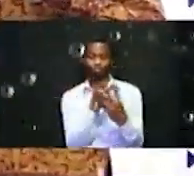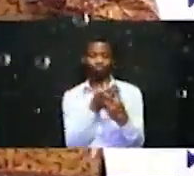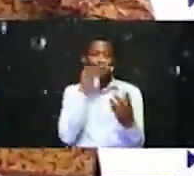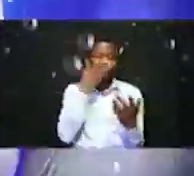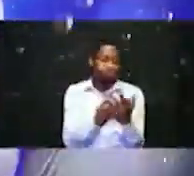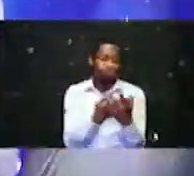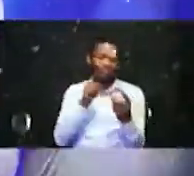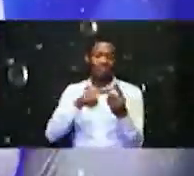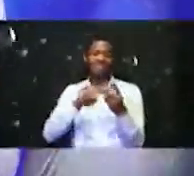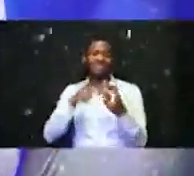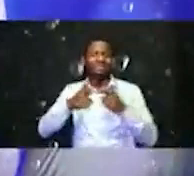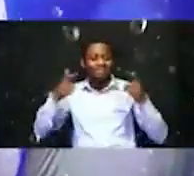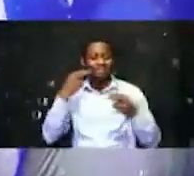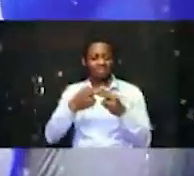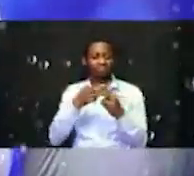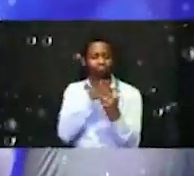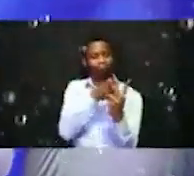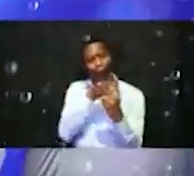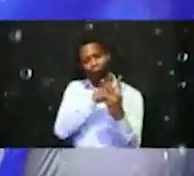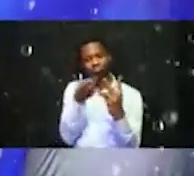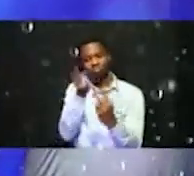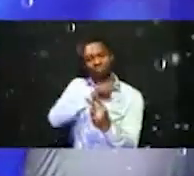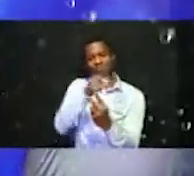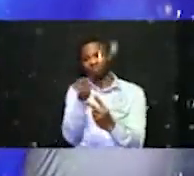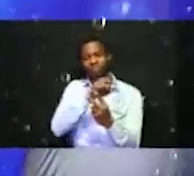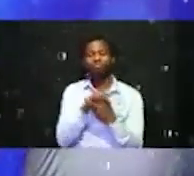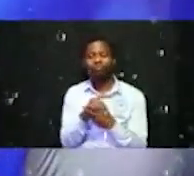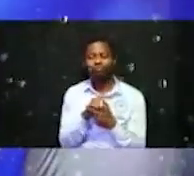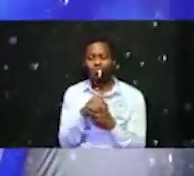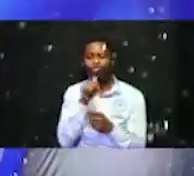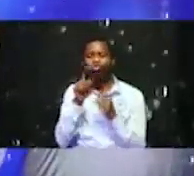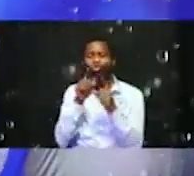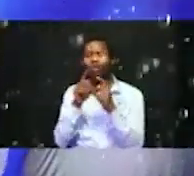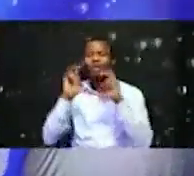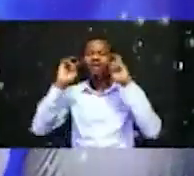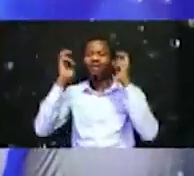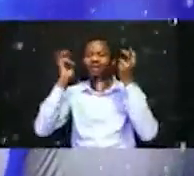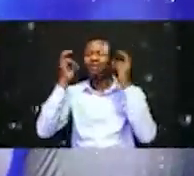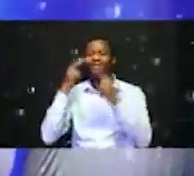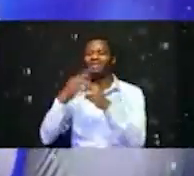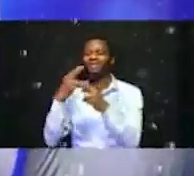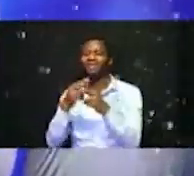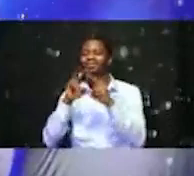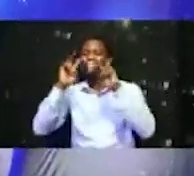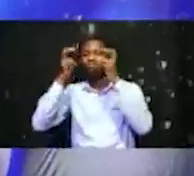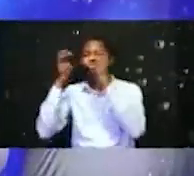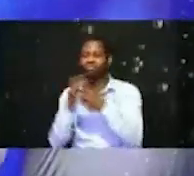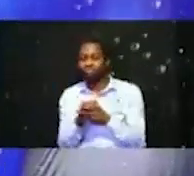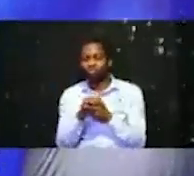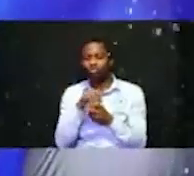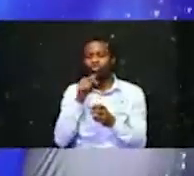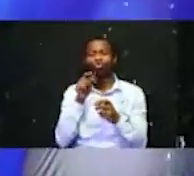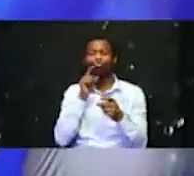Now, but I'm not talking about titles. I'm not talking about people of position.